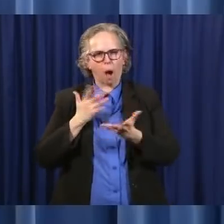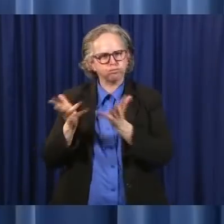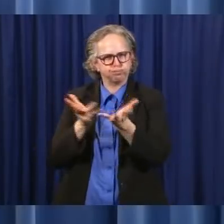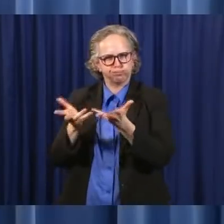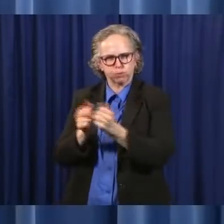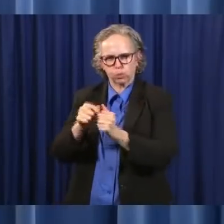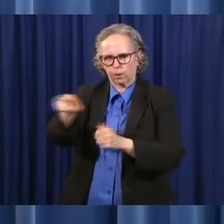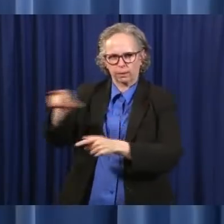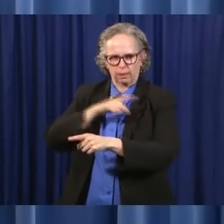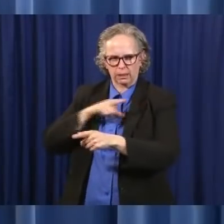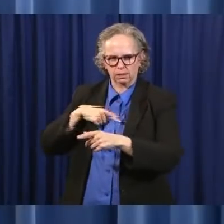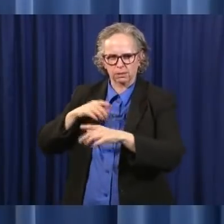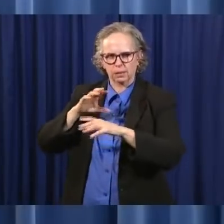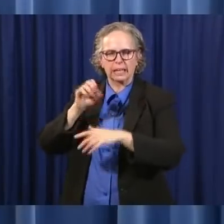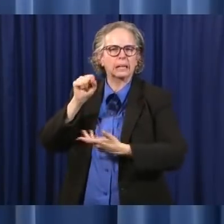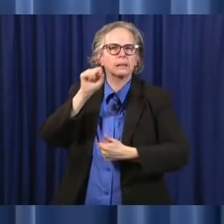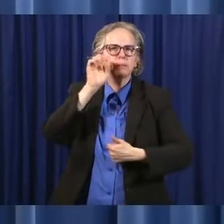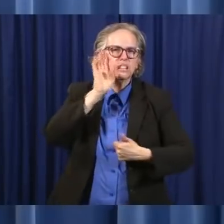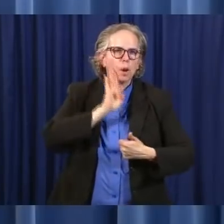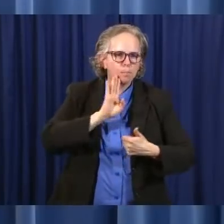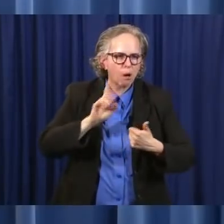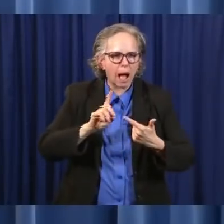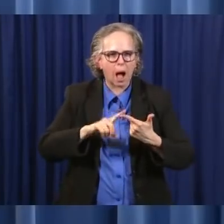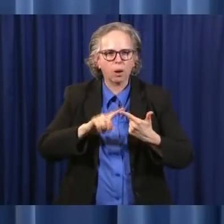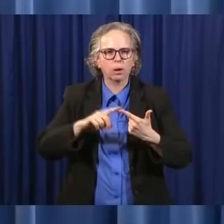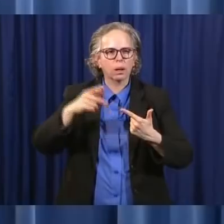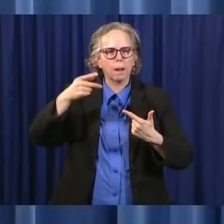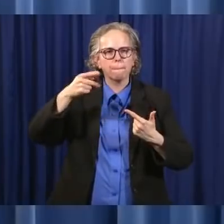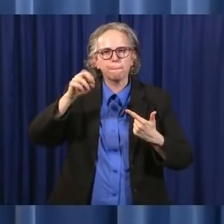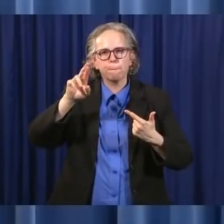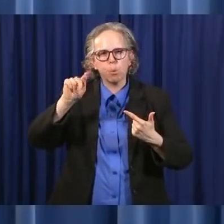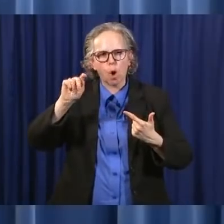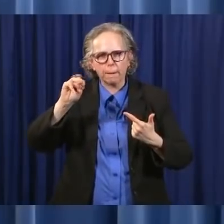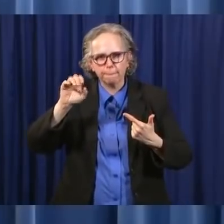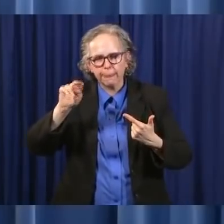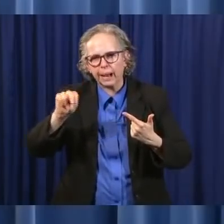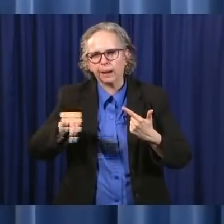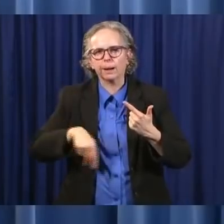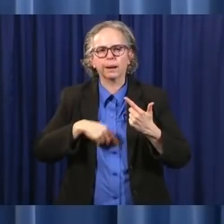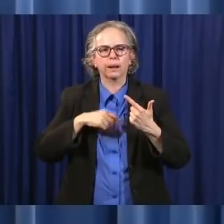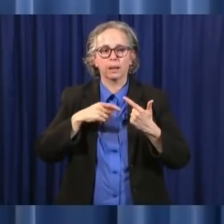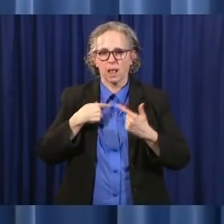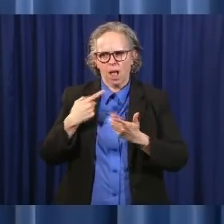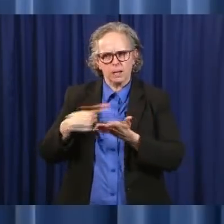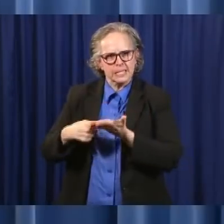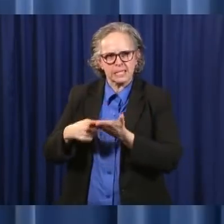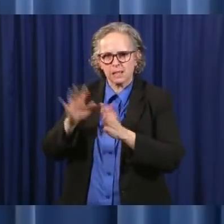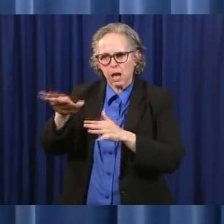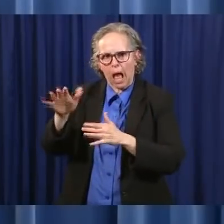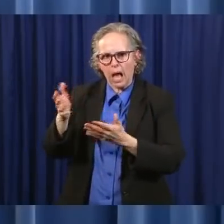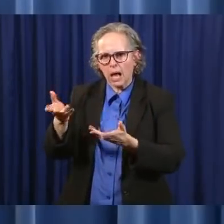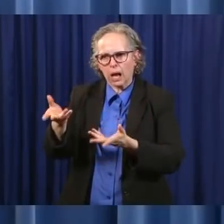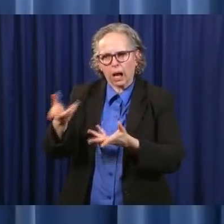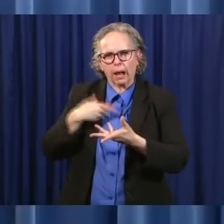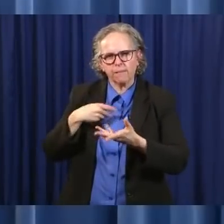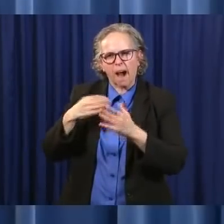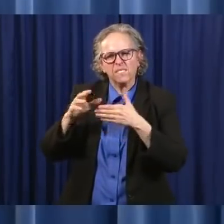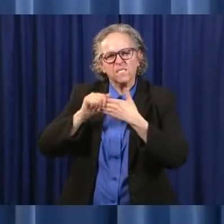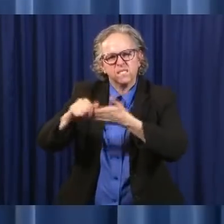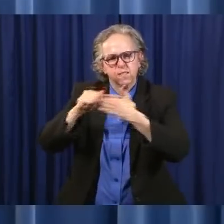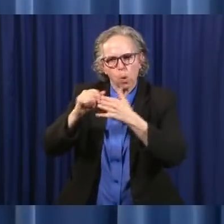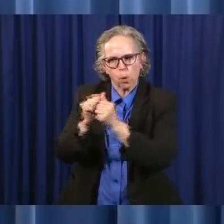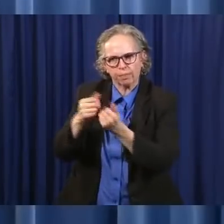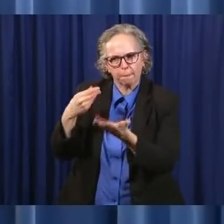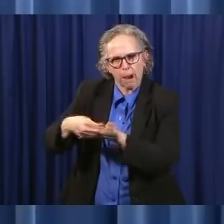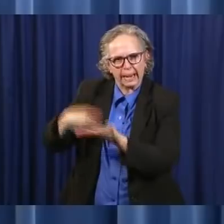Senator Brown, Senator Portman, our congressional delegation, has been give us the flexibility. Give us some flexibility so that we